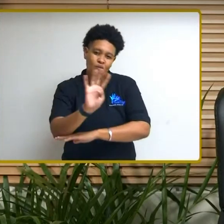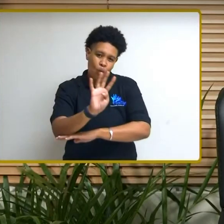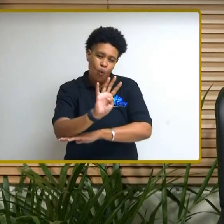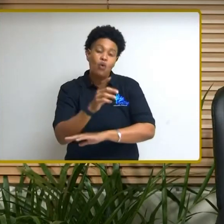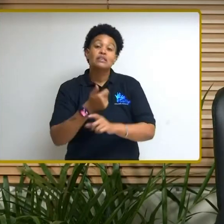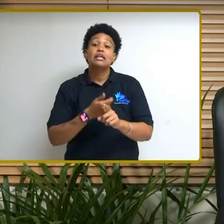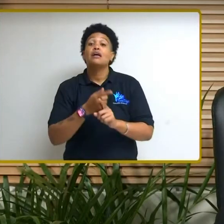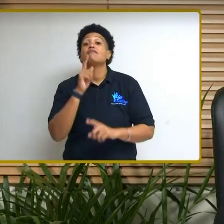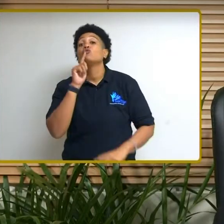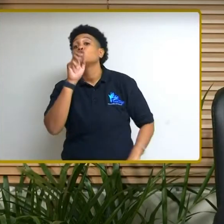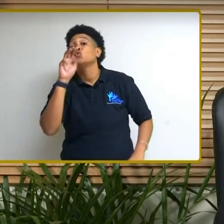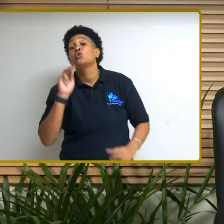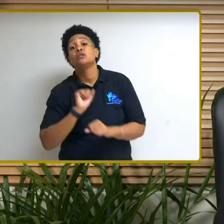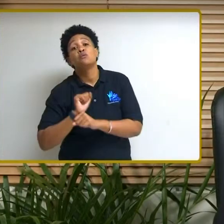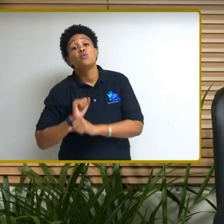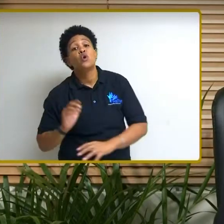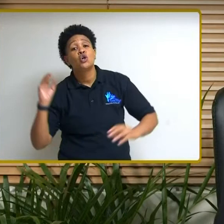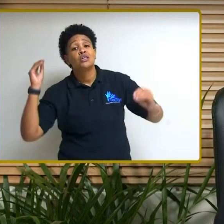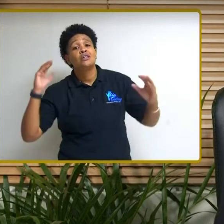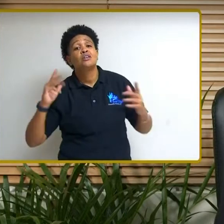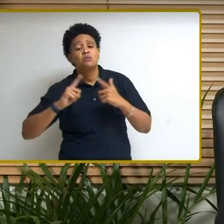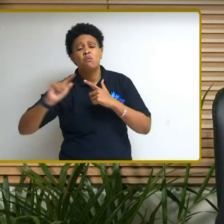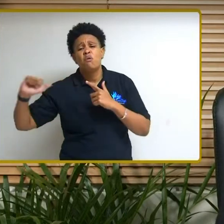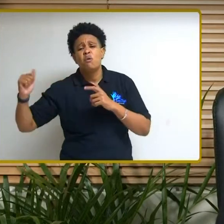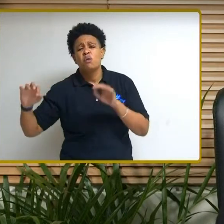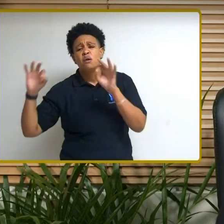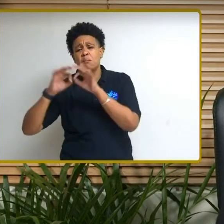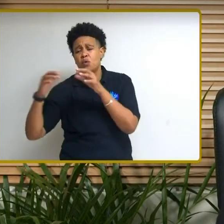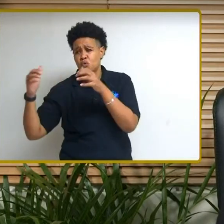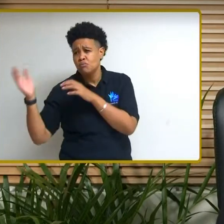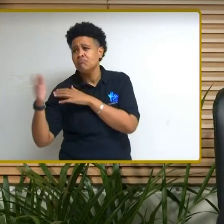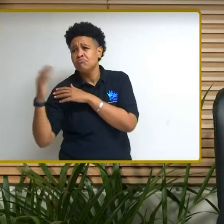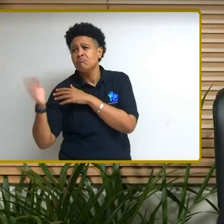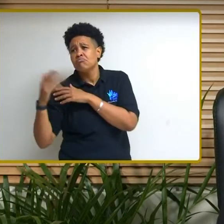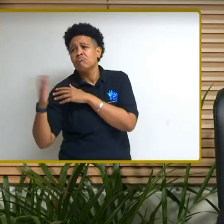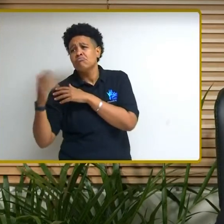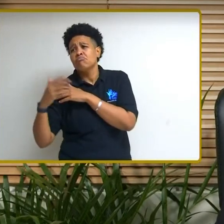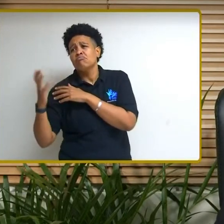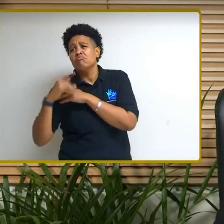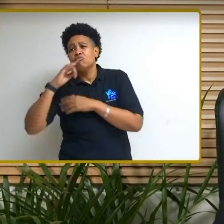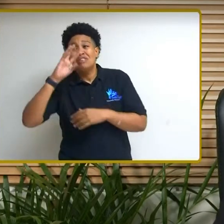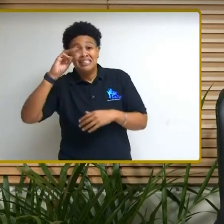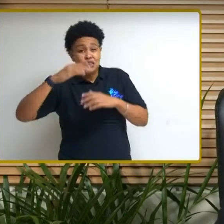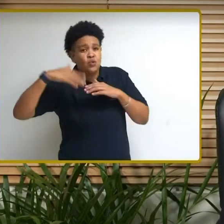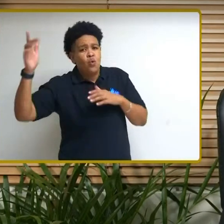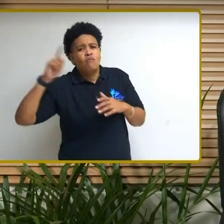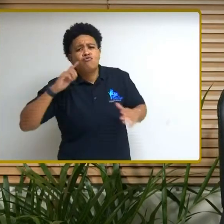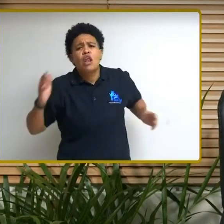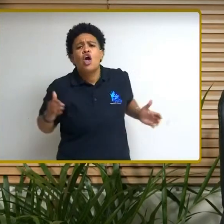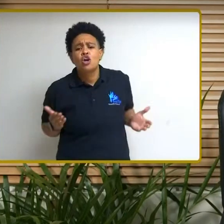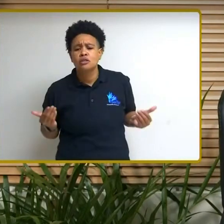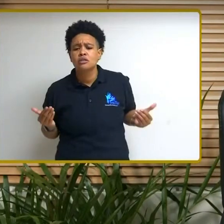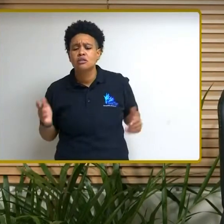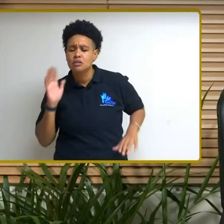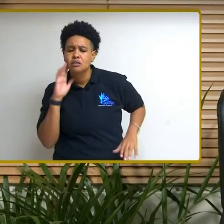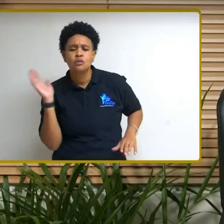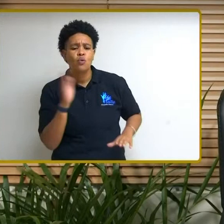tourism workers, teachers, and other important groups and the over 60s are encouraged to